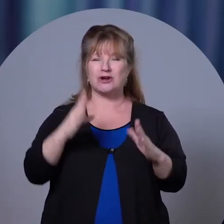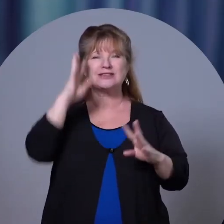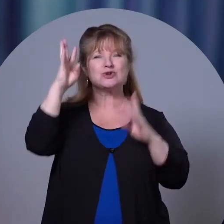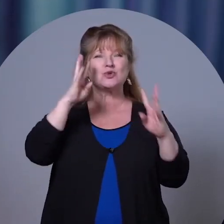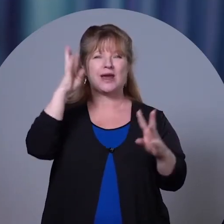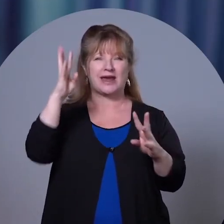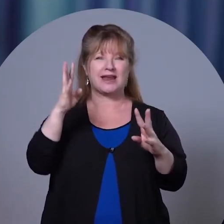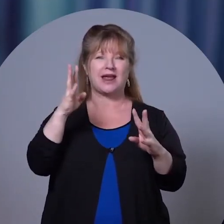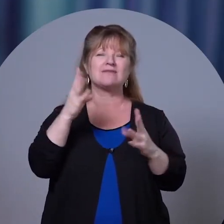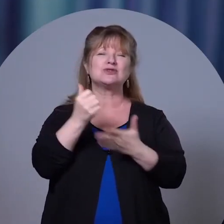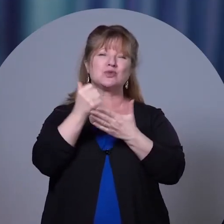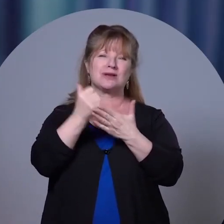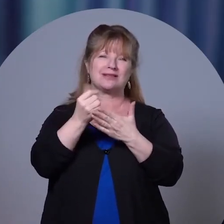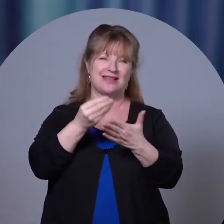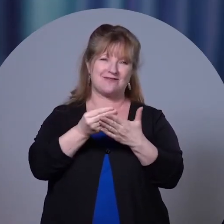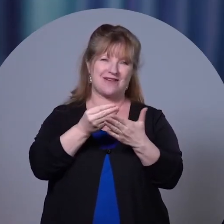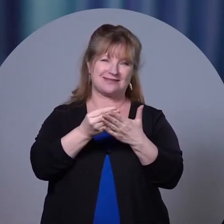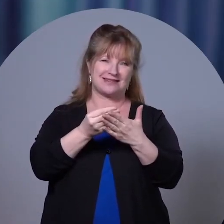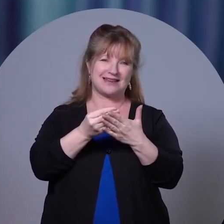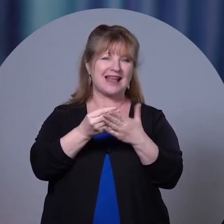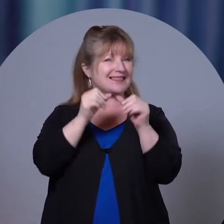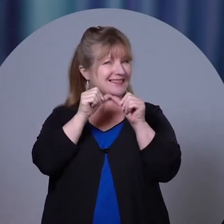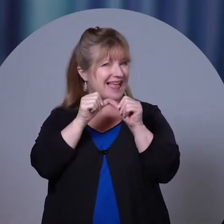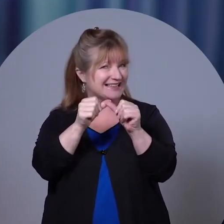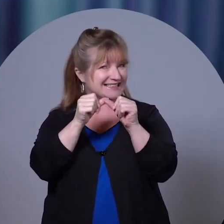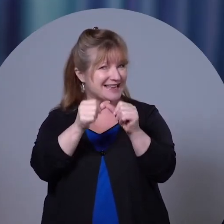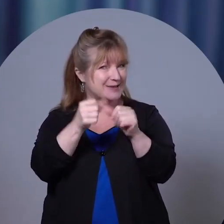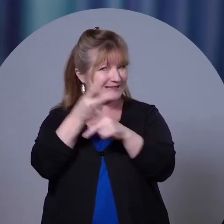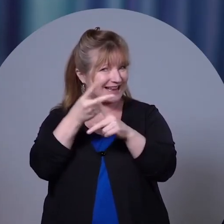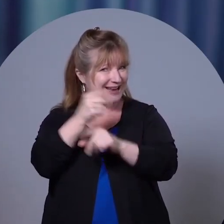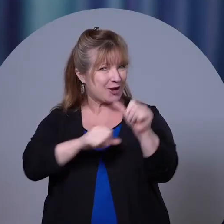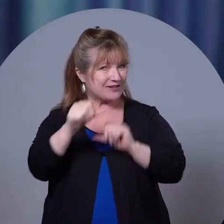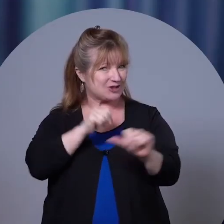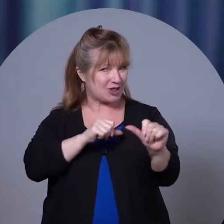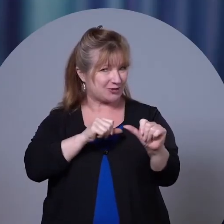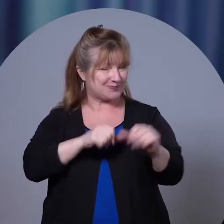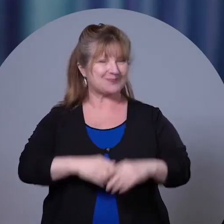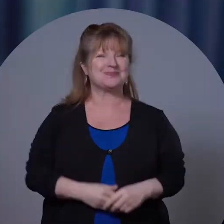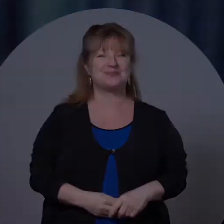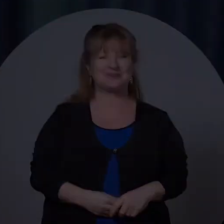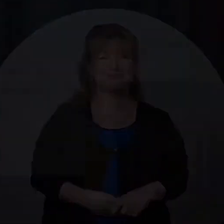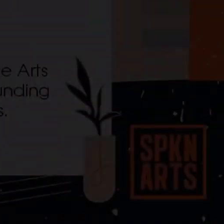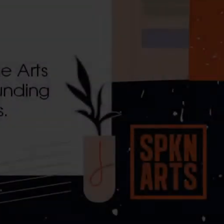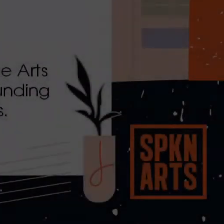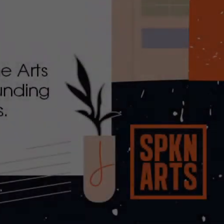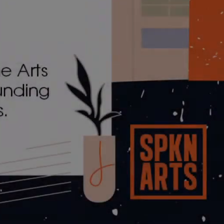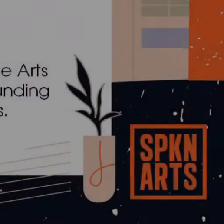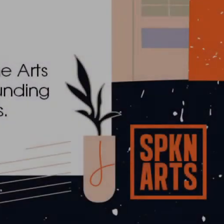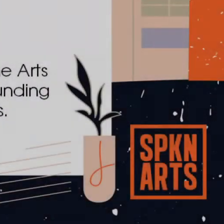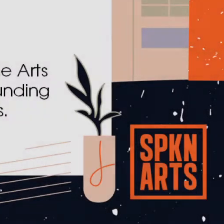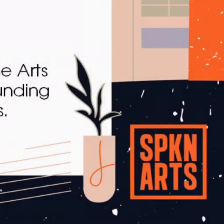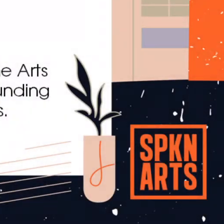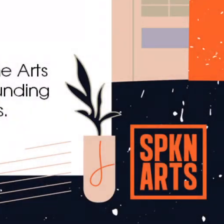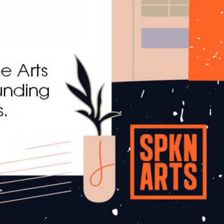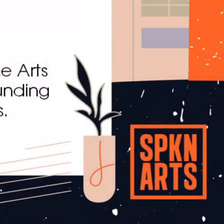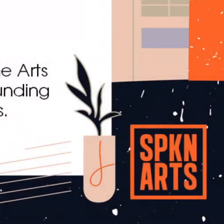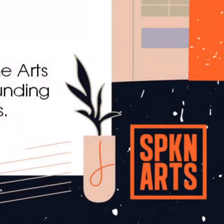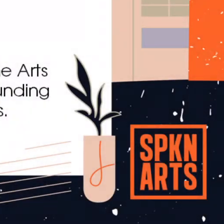letter, too. But I also suspected the job lived on the outskirts of what I was willing to do. And I'd done